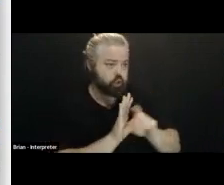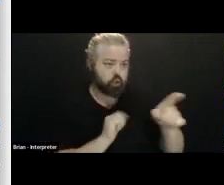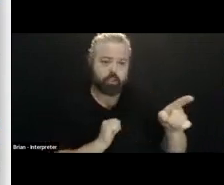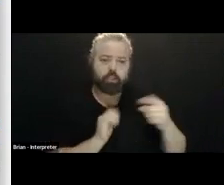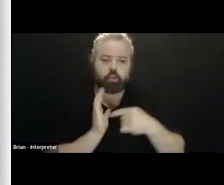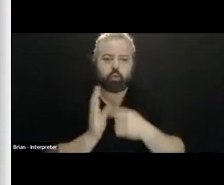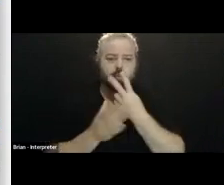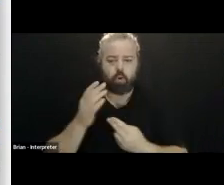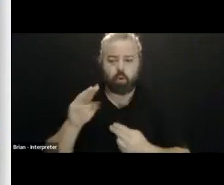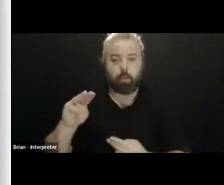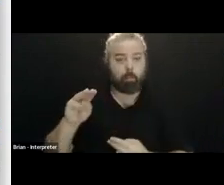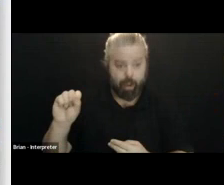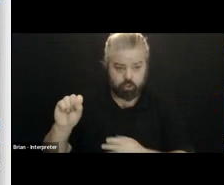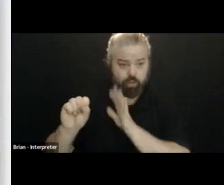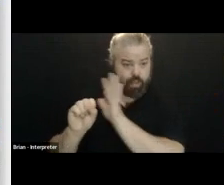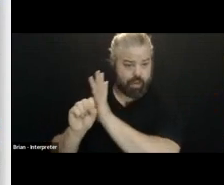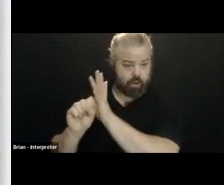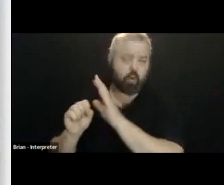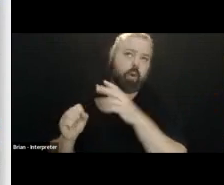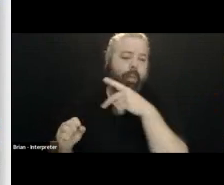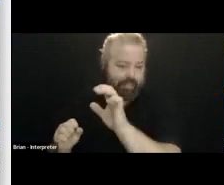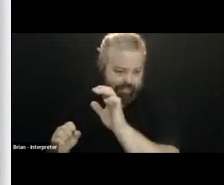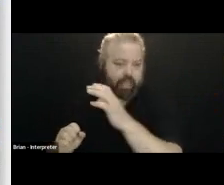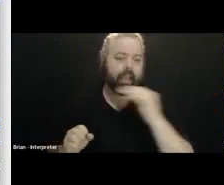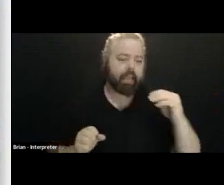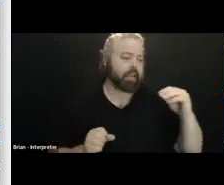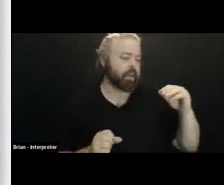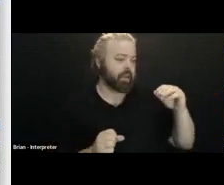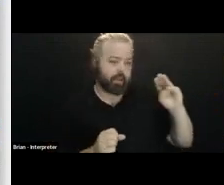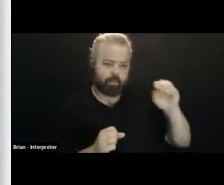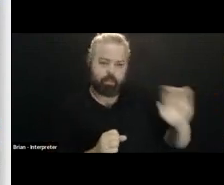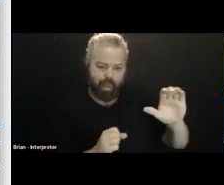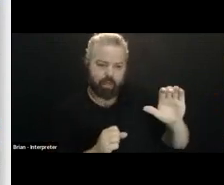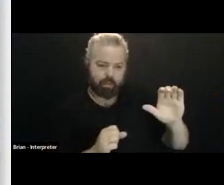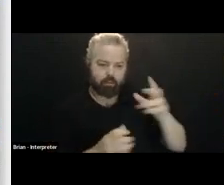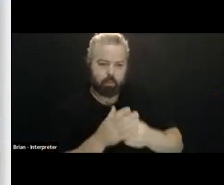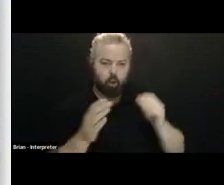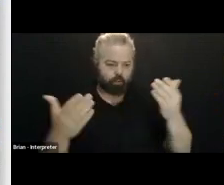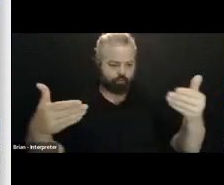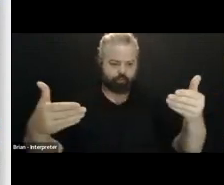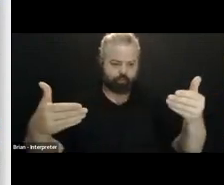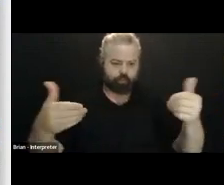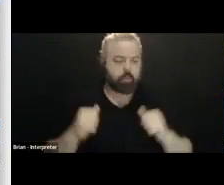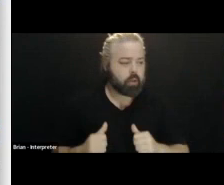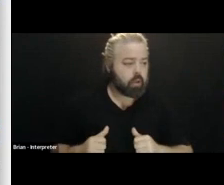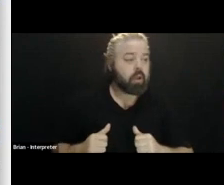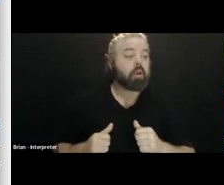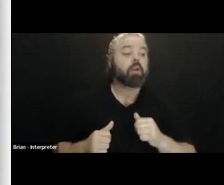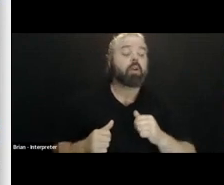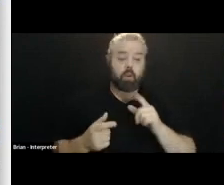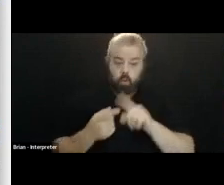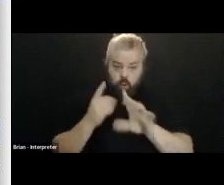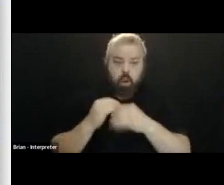the Microsoft version or the PC version and the Mac version. So as you add headings